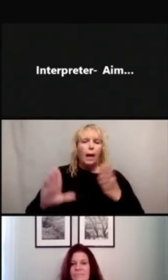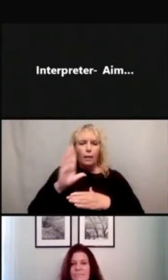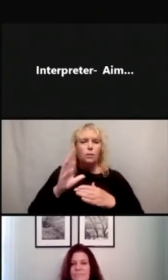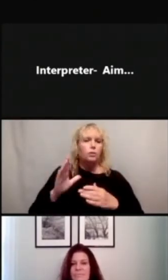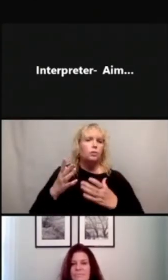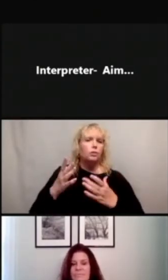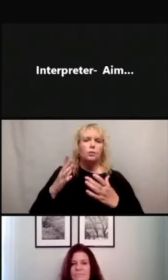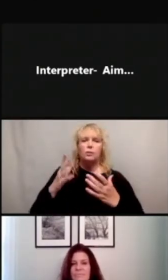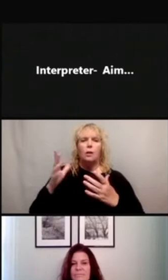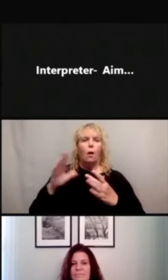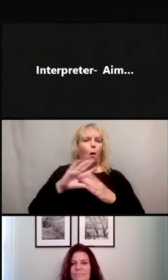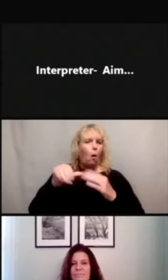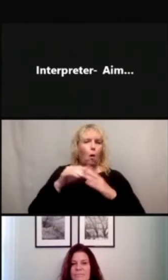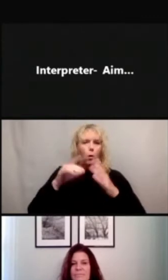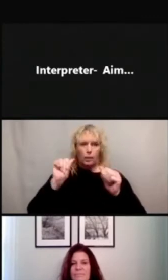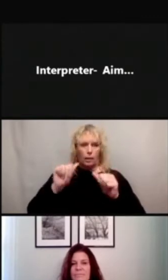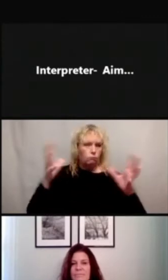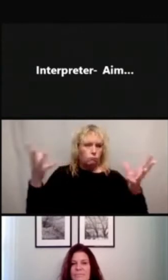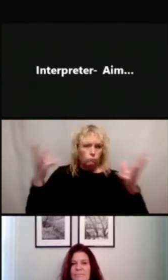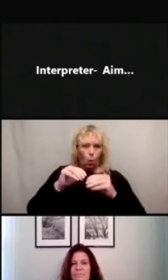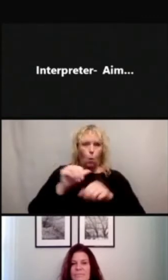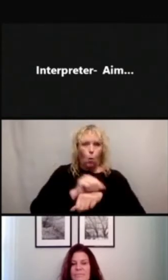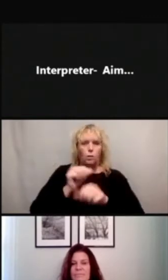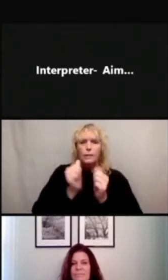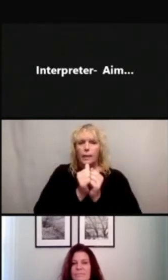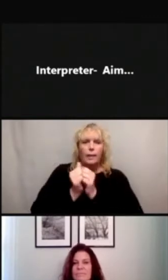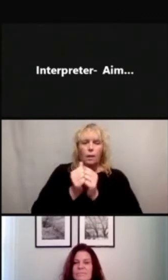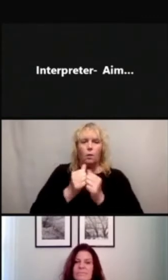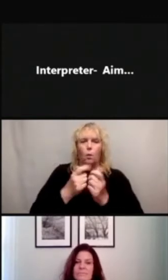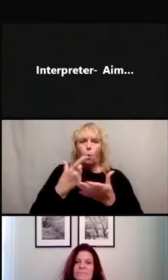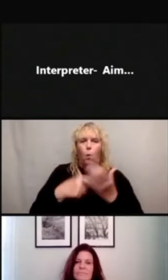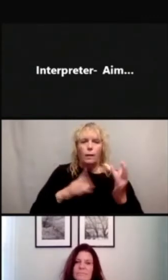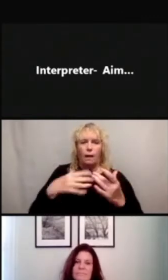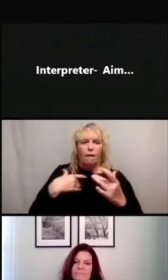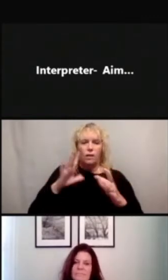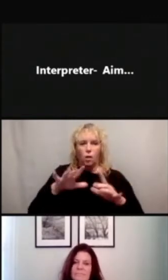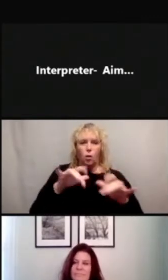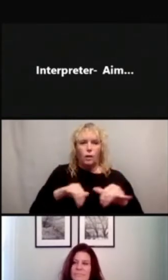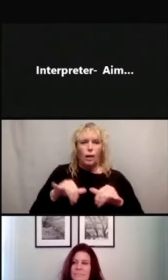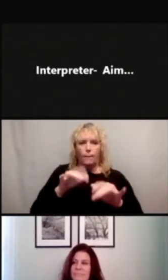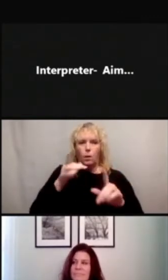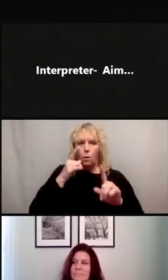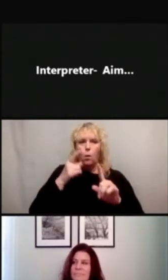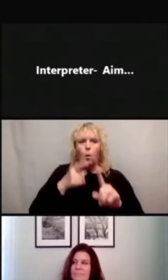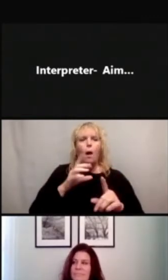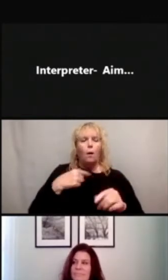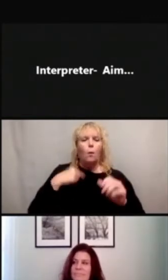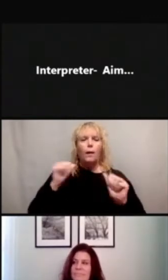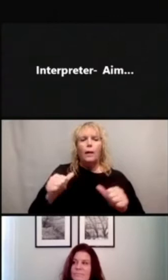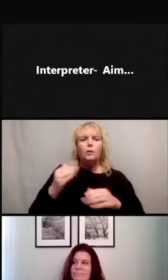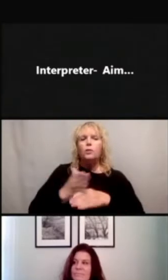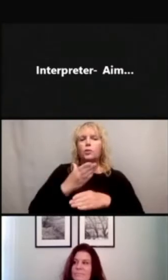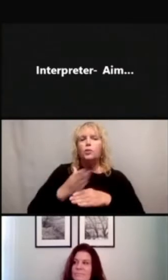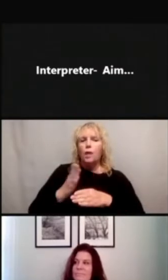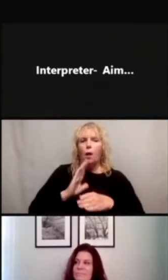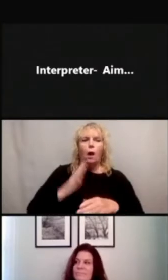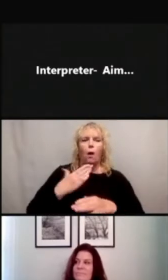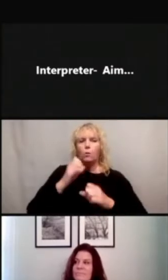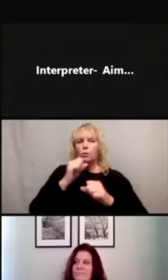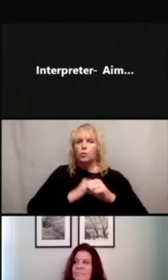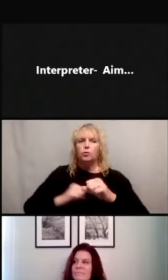can work together to achieve what are often common goals. And we'll share with you some strategies and ways that we've